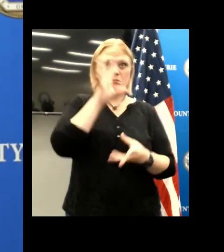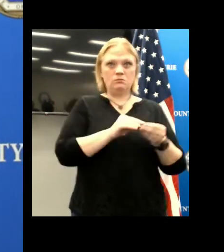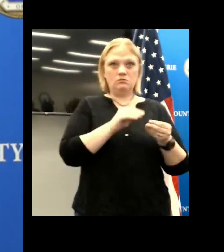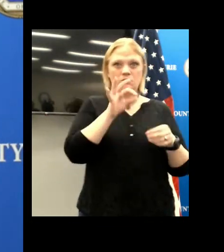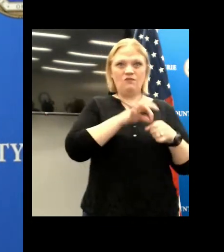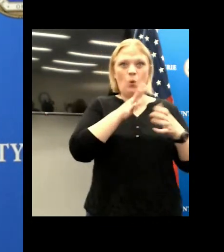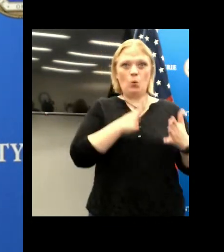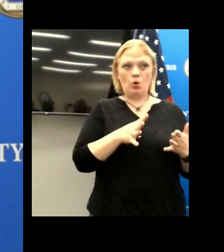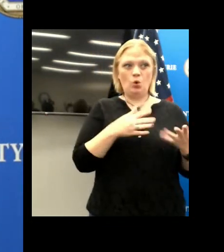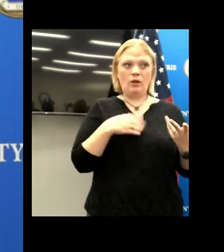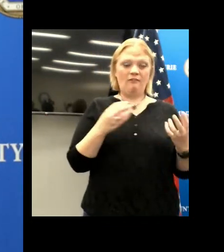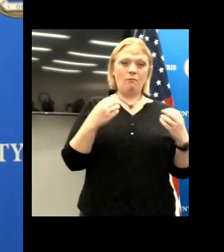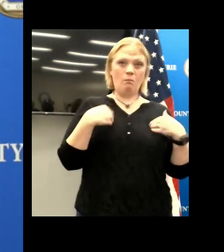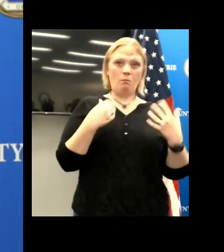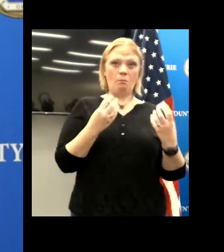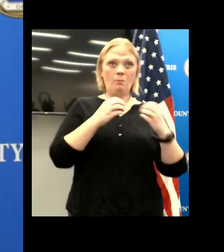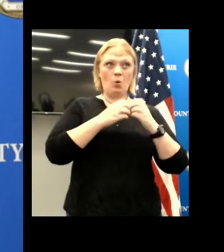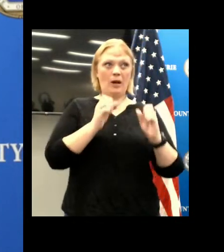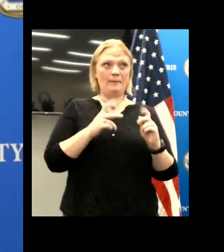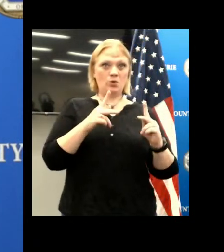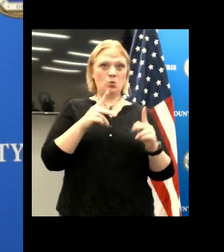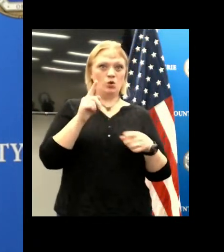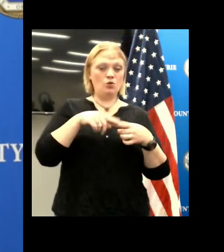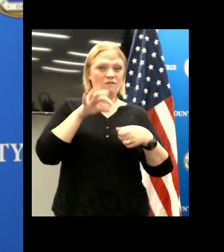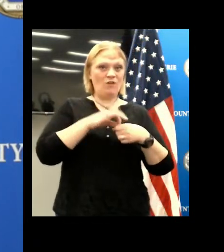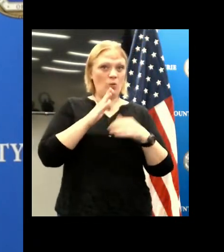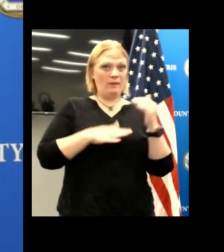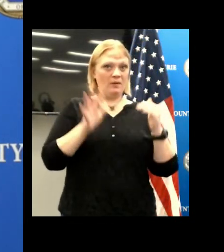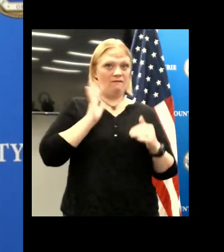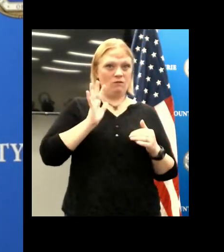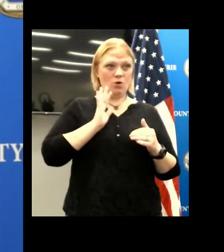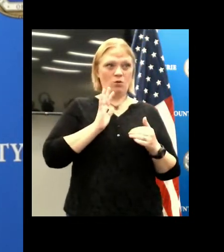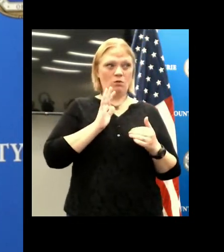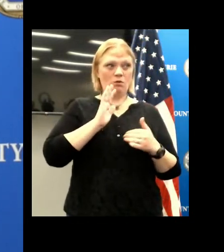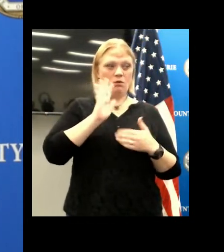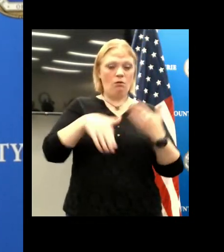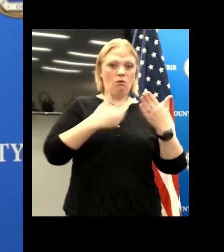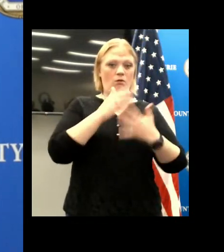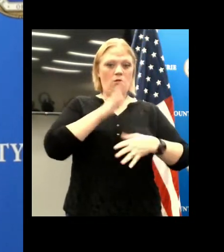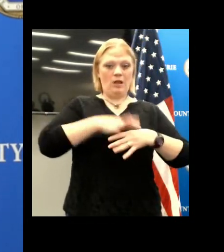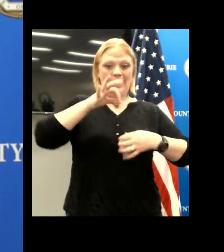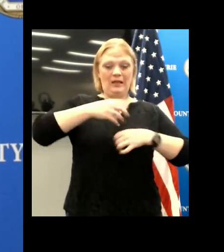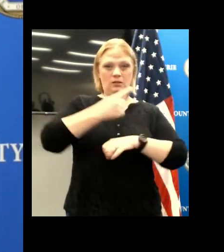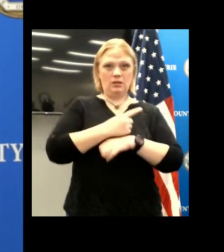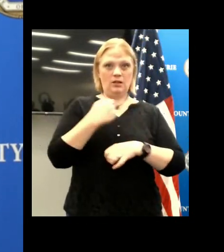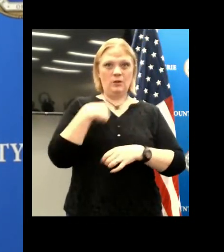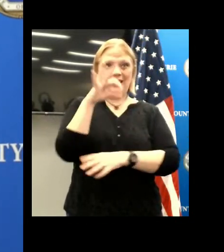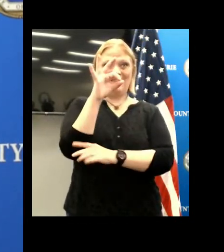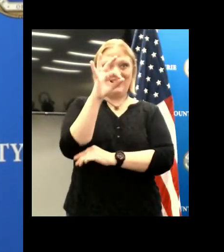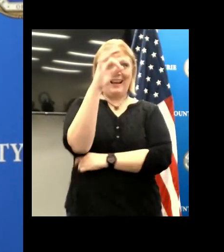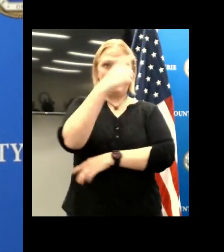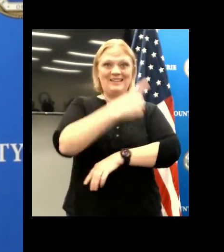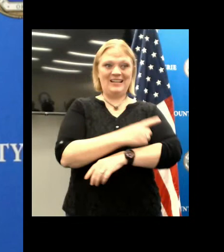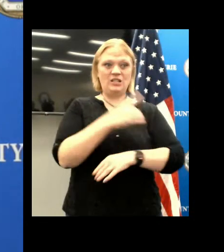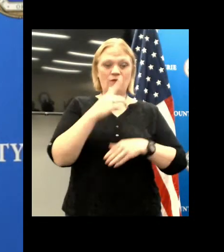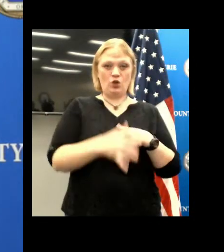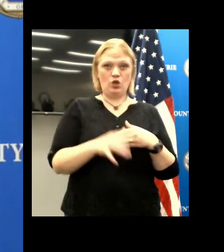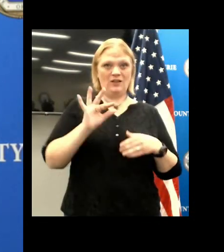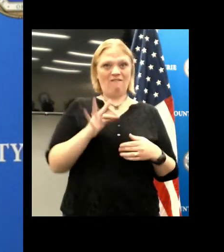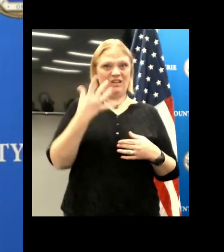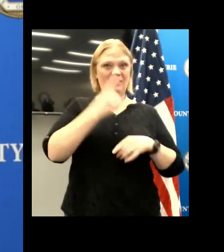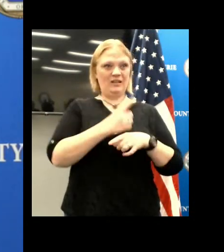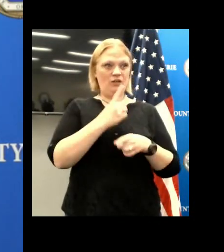And there are more opportunities to vote than ever before, instead of having it all on Election Day. We have 9 days of early voting. We're in the 5th day right